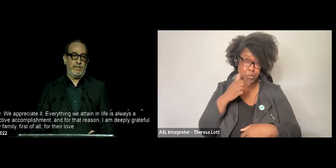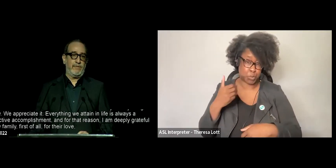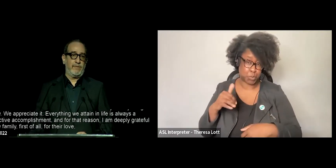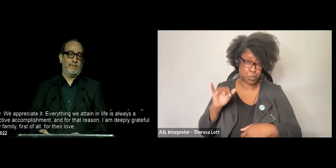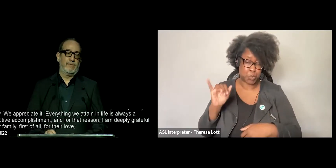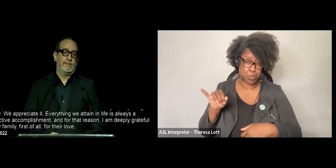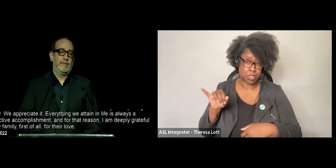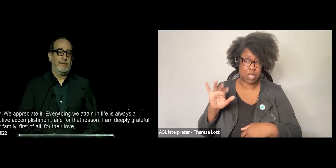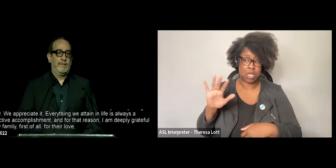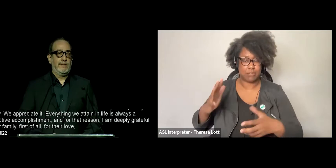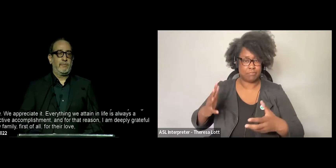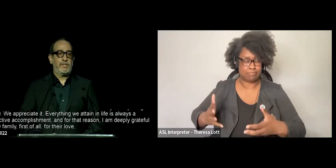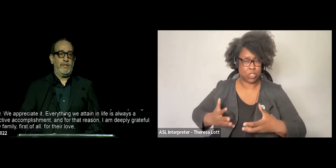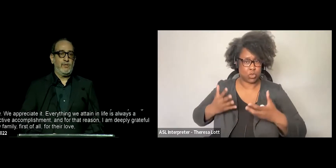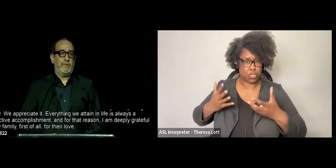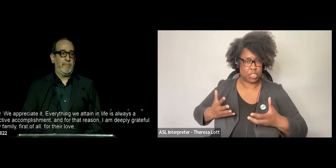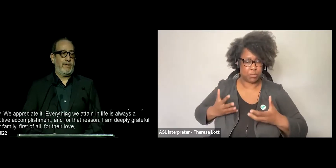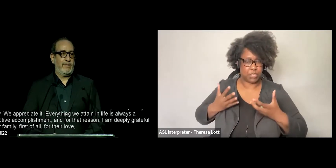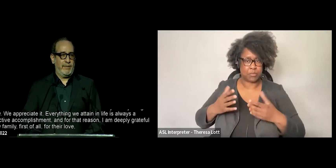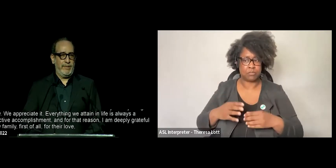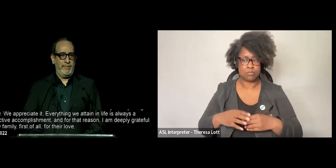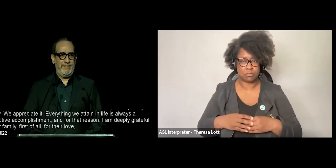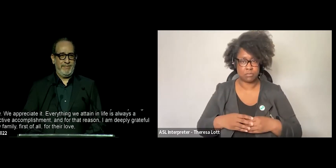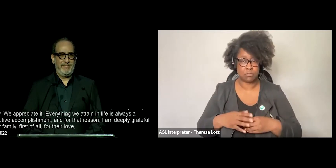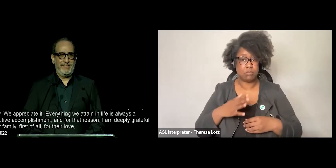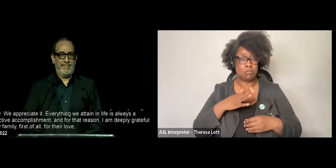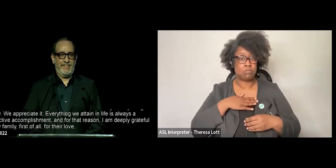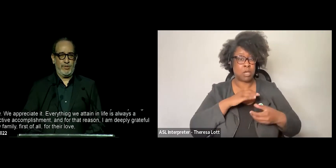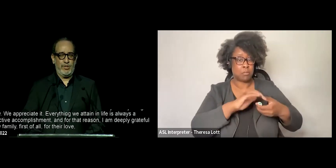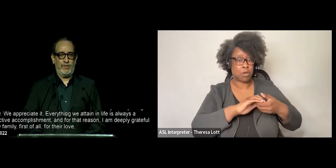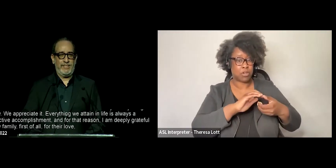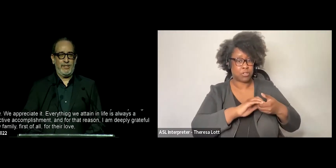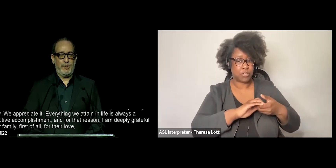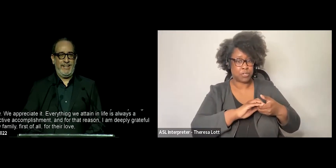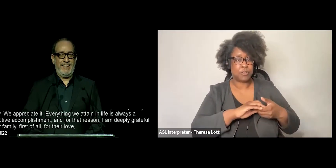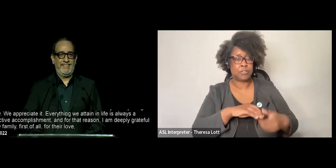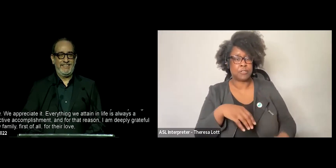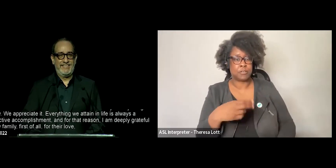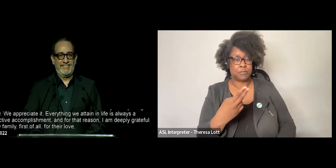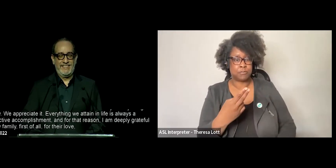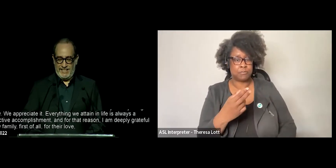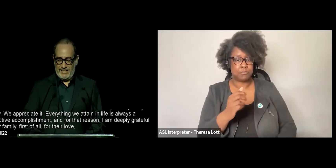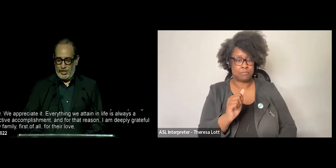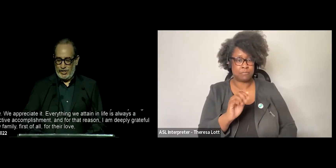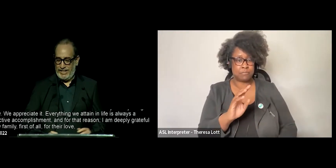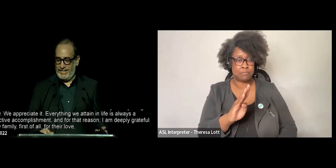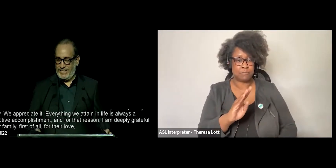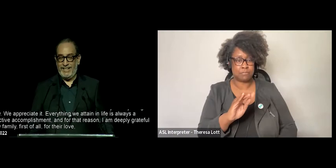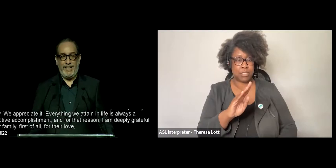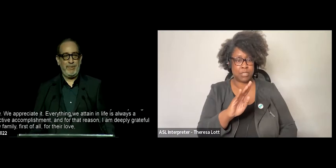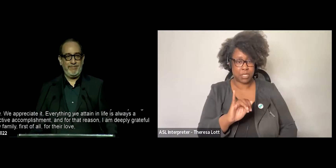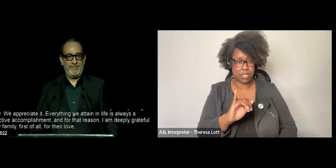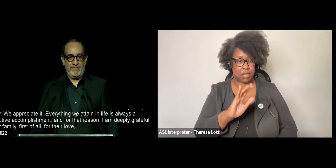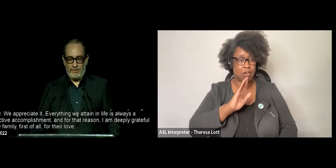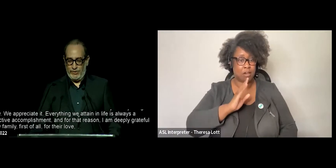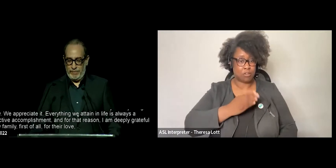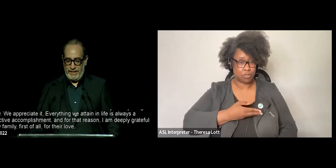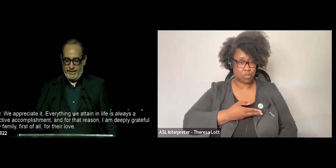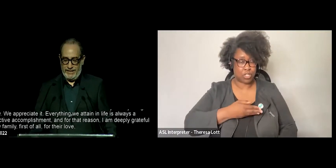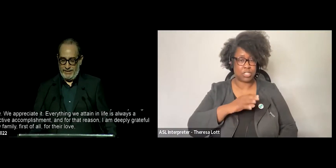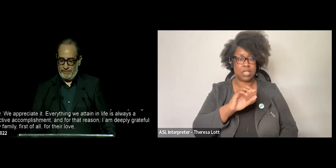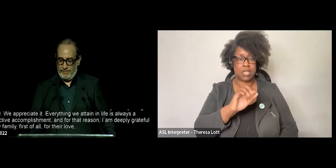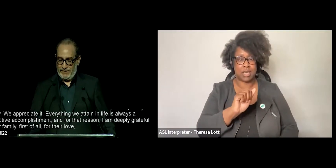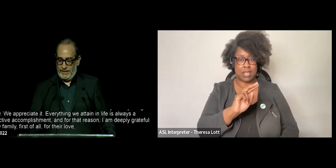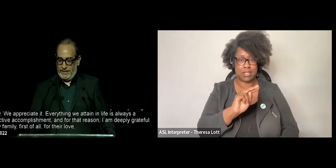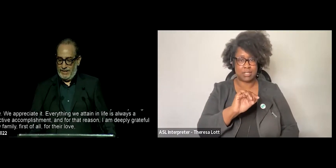that I received. Especially to my partner, Habibi, and our daughters, Antonella, Shari, and Javi, who have